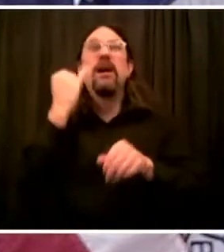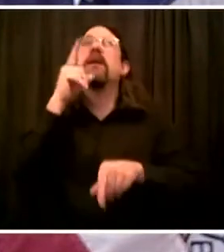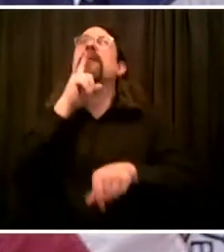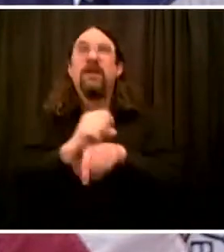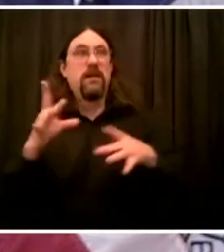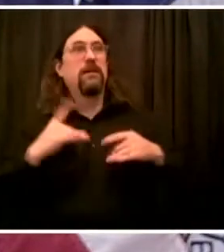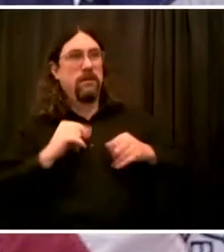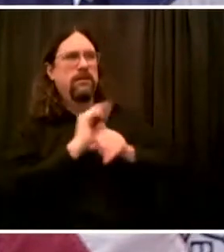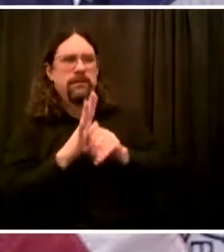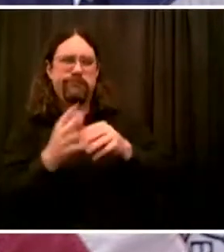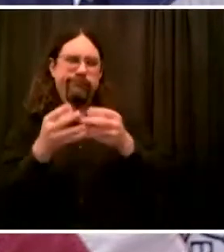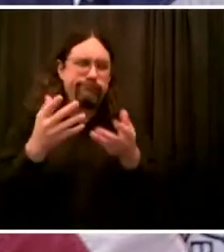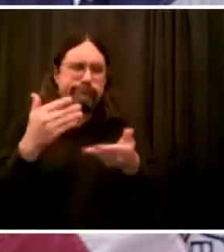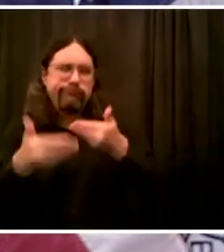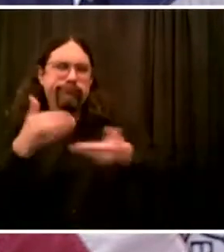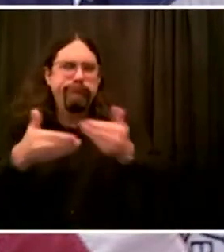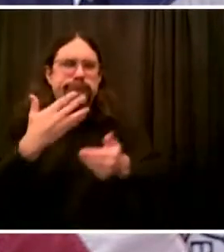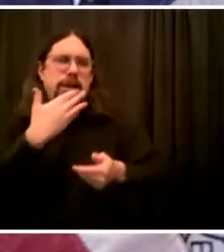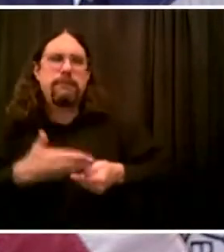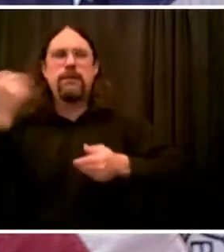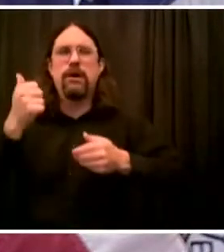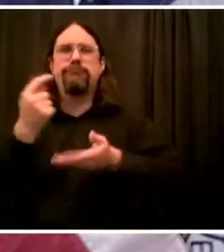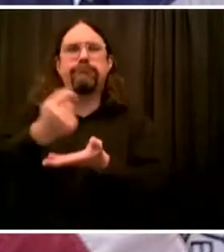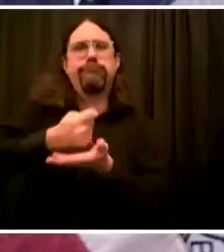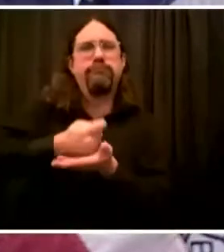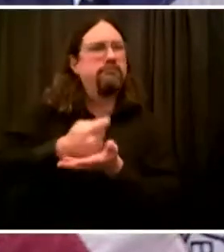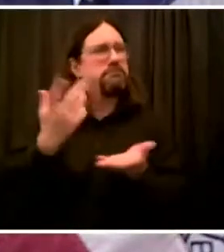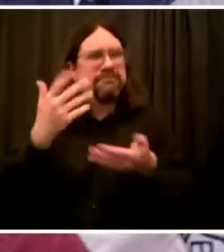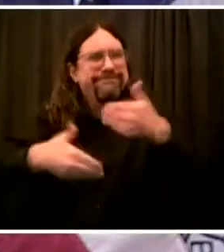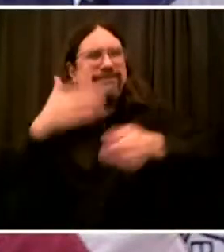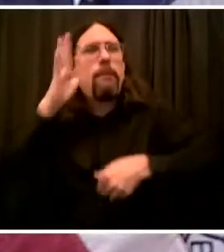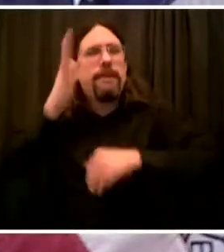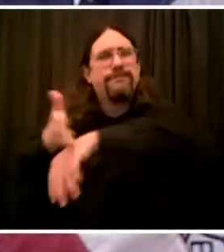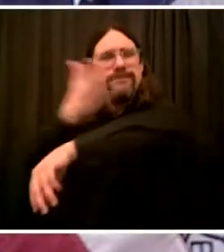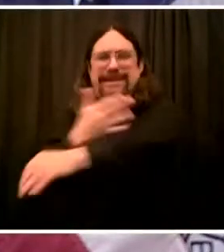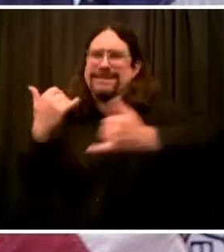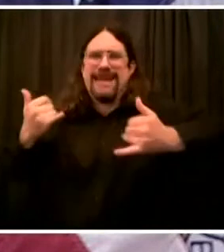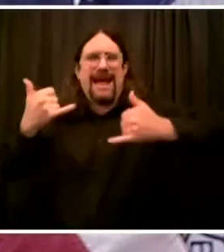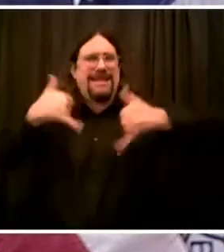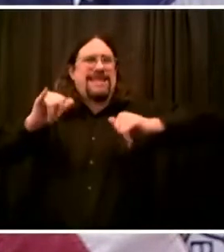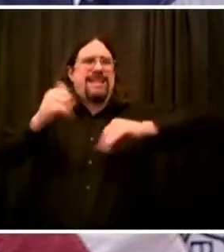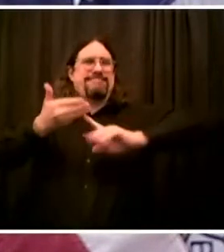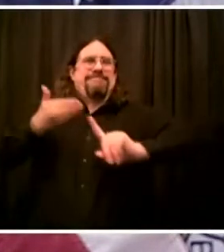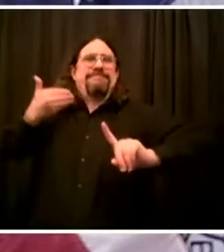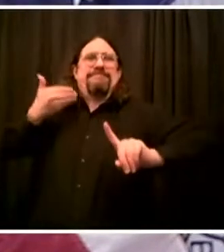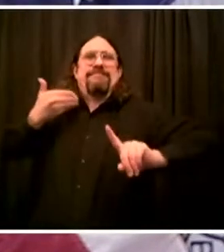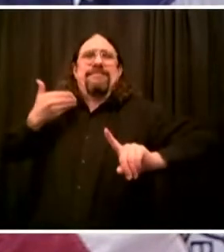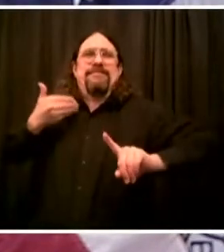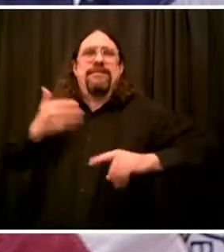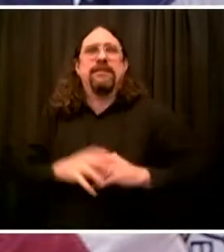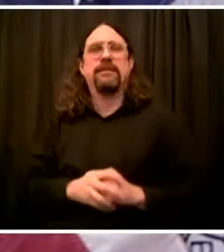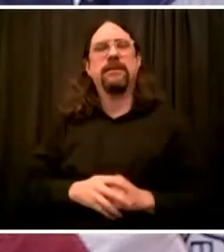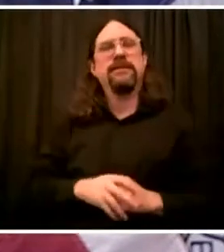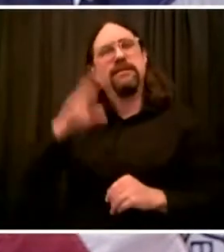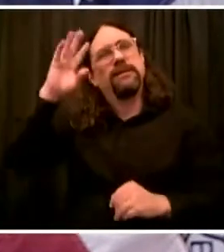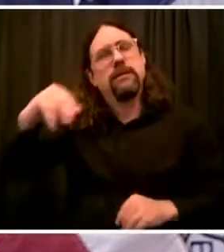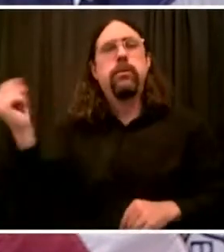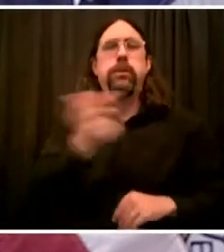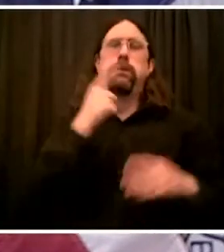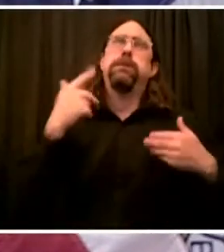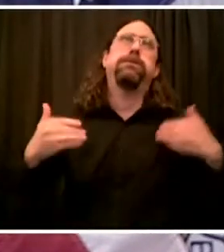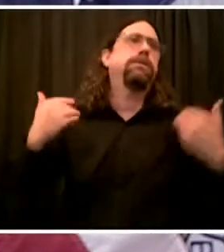be possible. It'll come in waves. But if we're talking about the big picture and the future in New York City, what we have is magical.